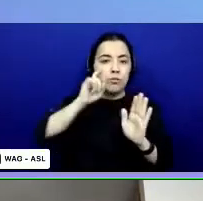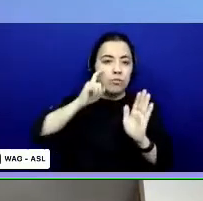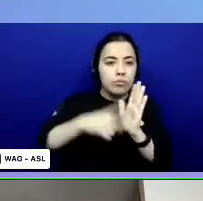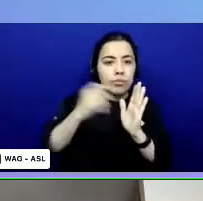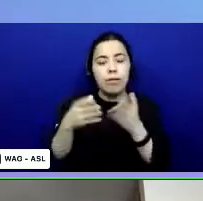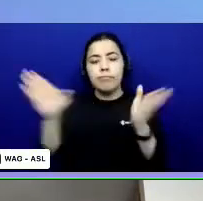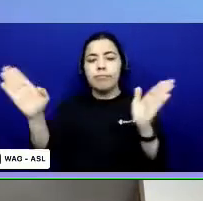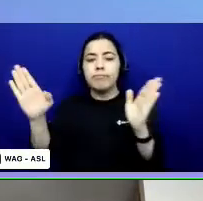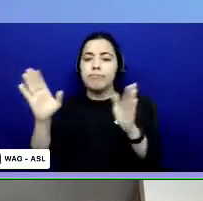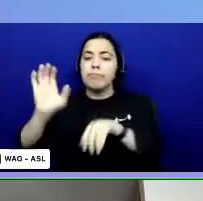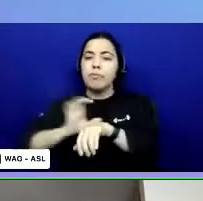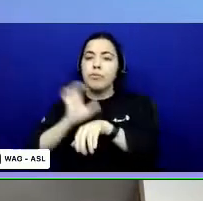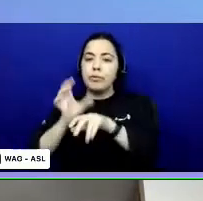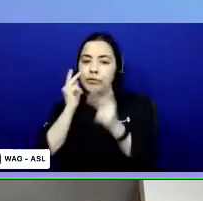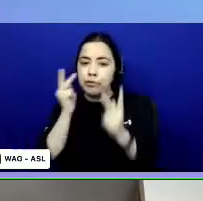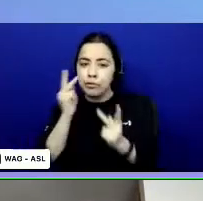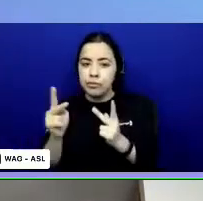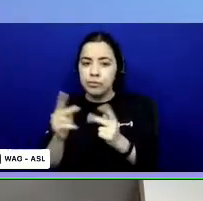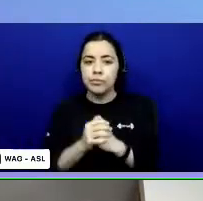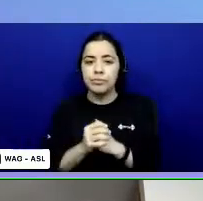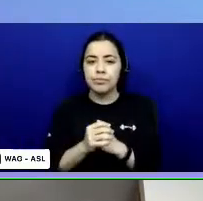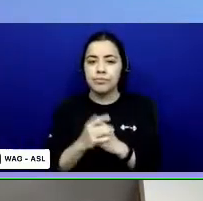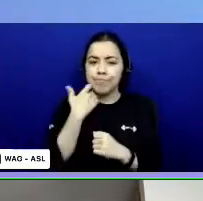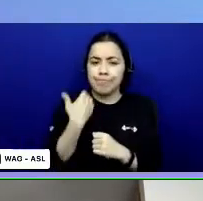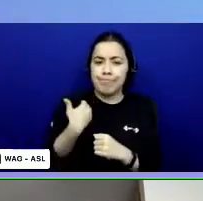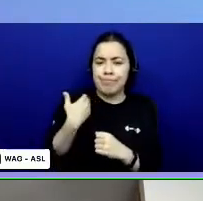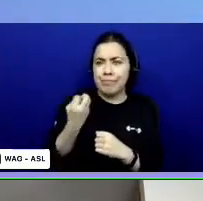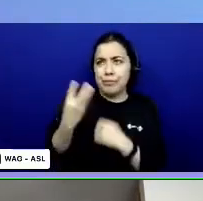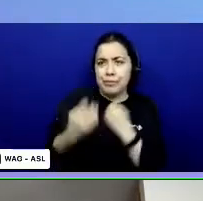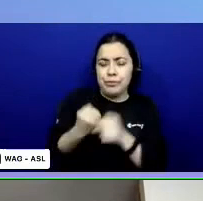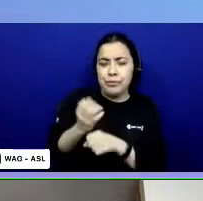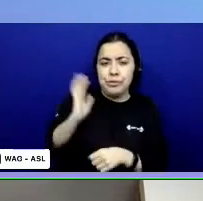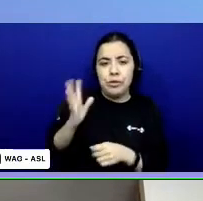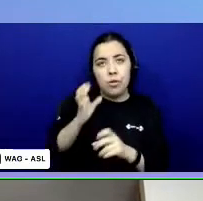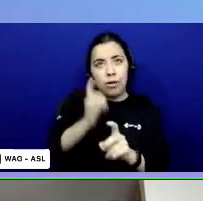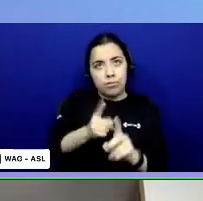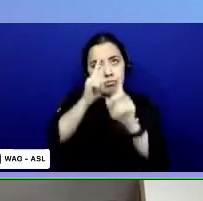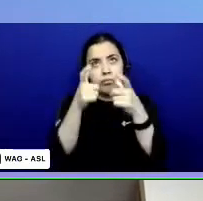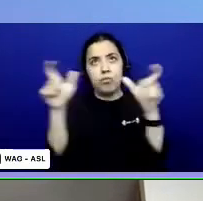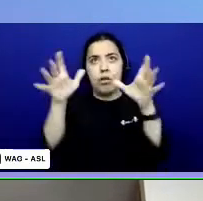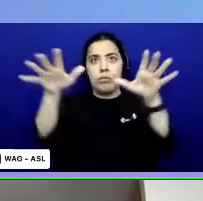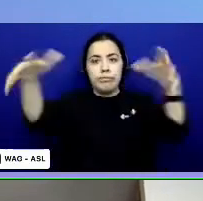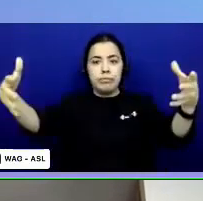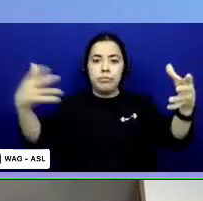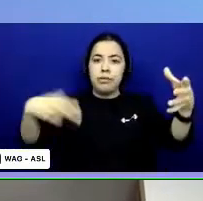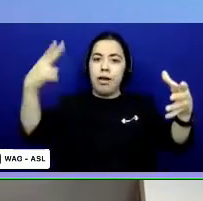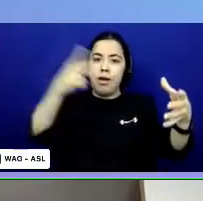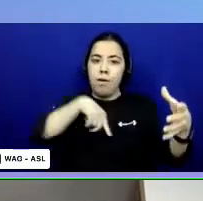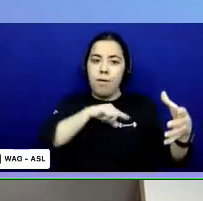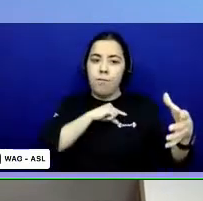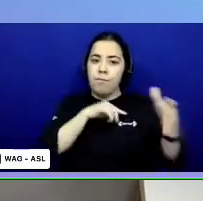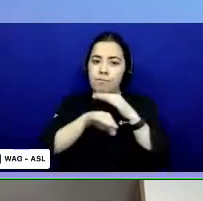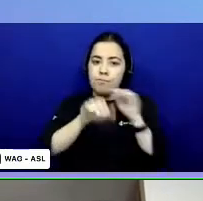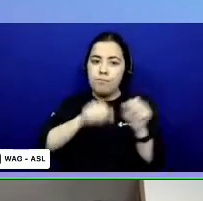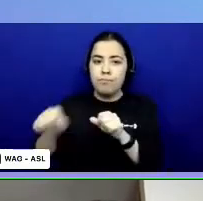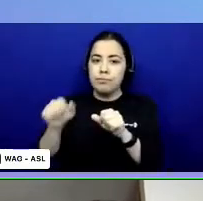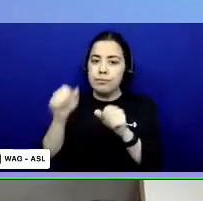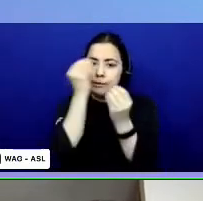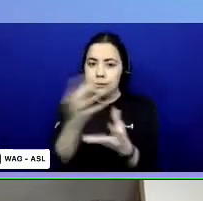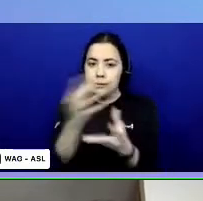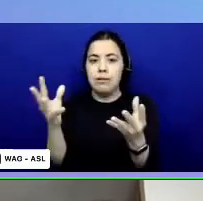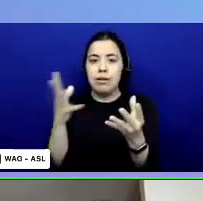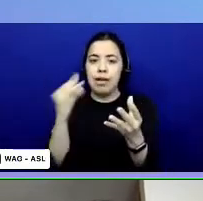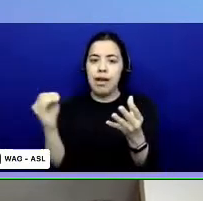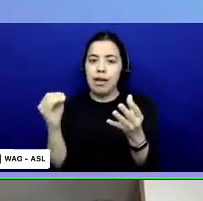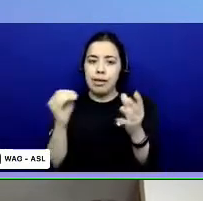a few years ago, it became our mission to achieve a large-scale, high-quality, accessibility-focused data set and algorithms designed to